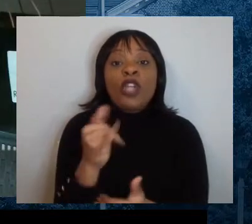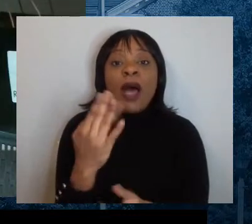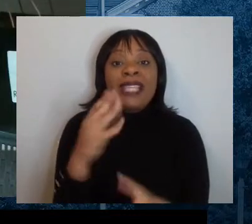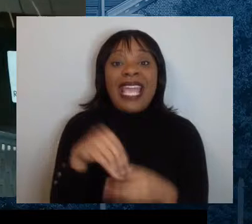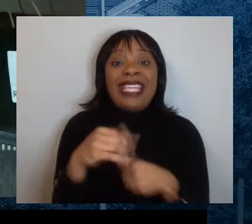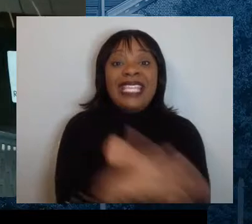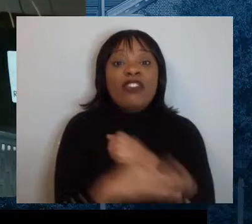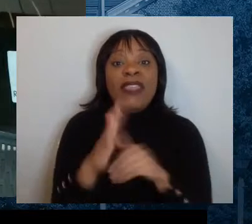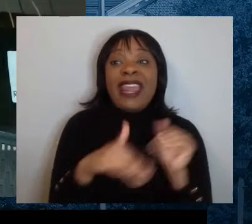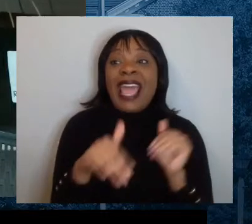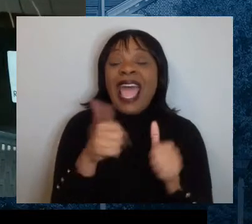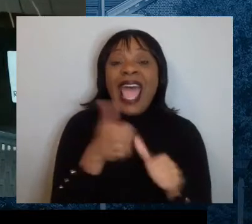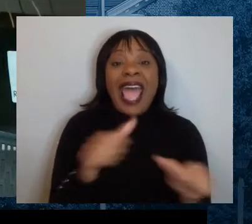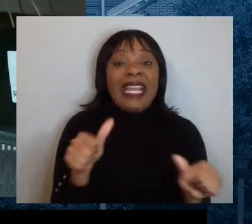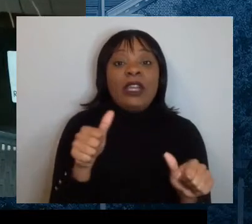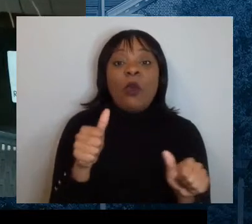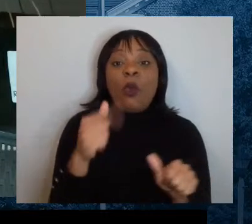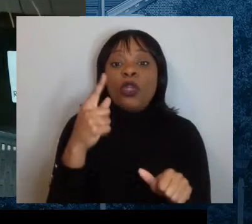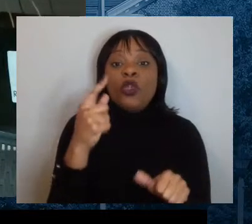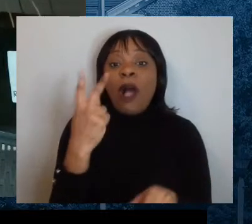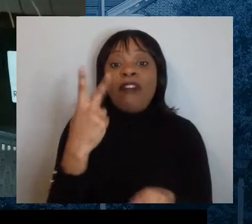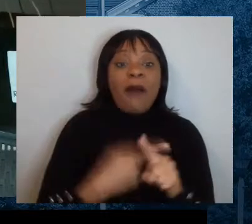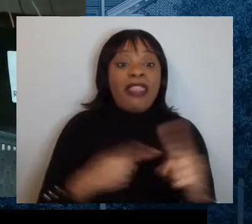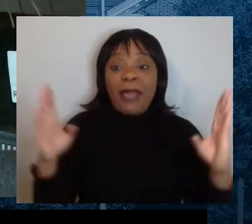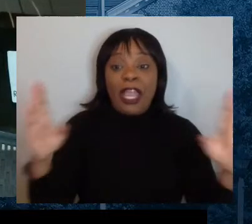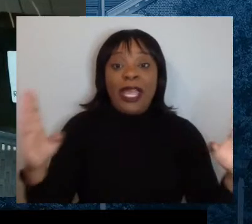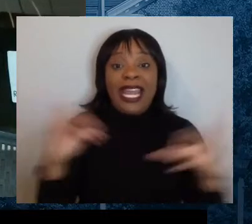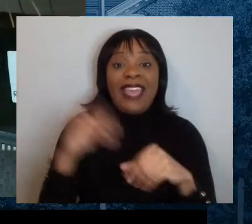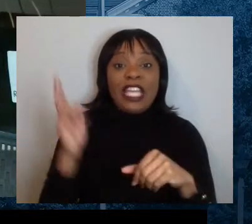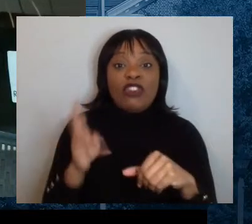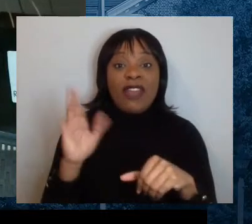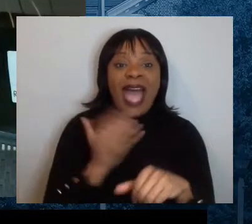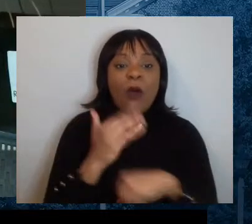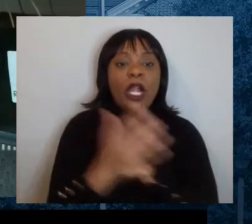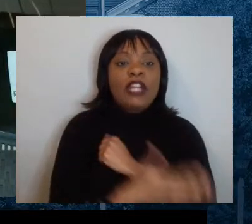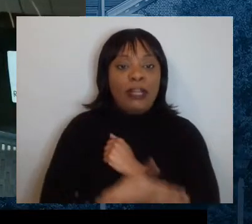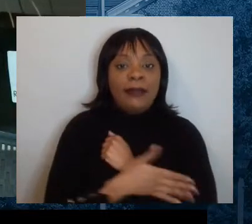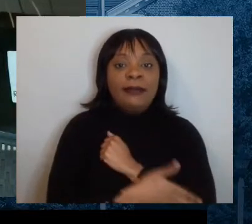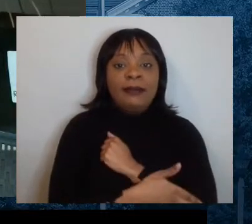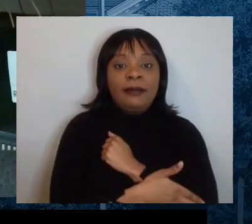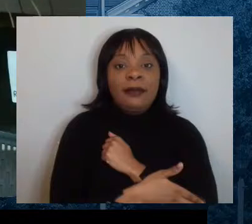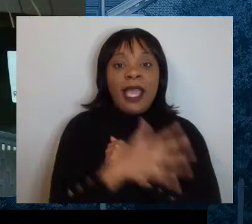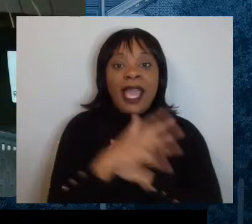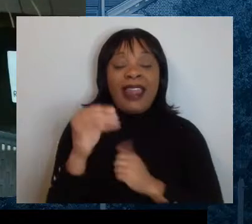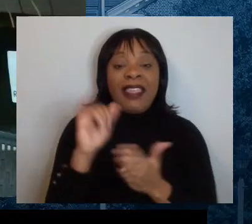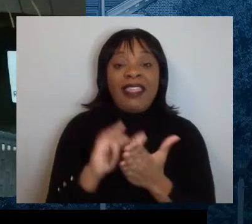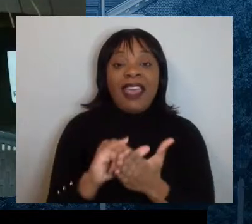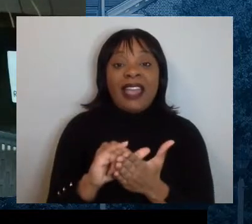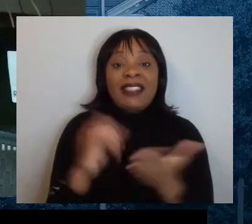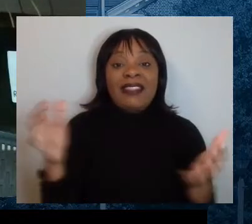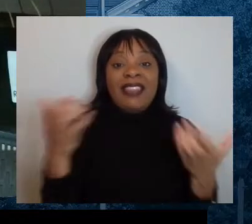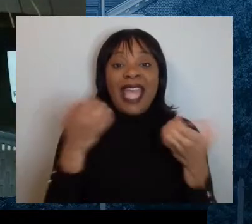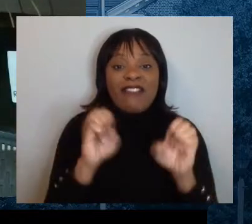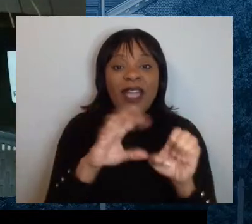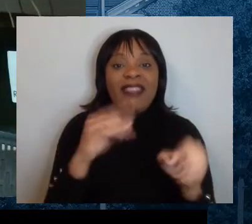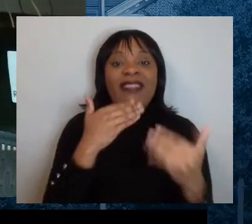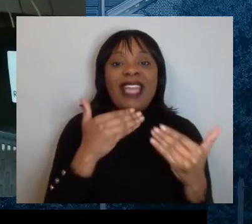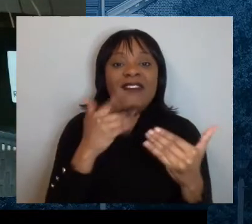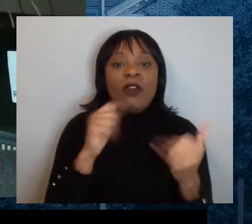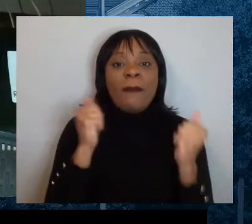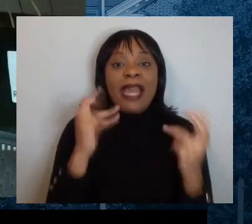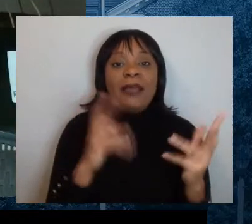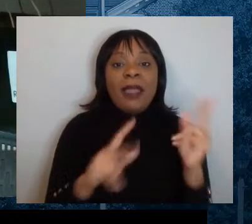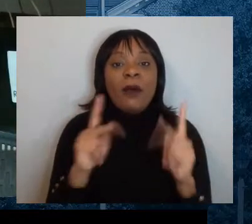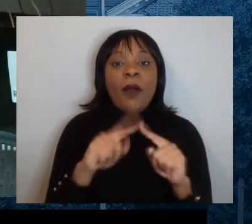12-month period in the history of our nation. And that's the efforts and the thanks of a lot of our people. But we're heading back in the